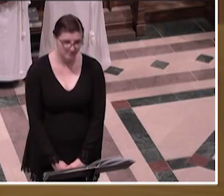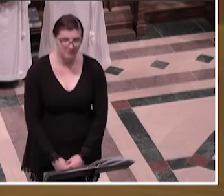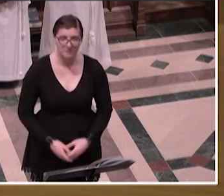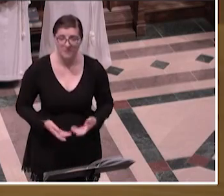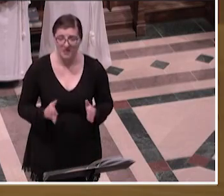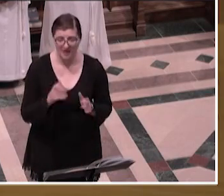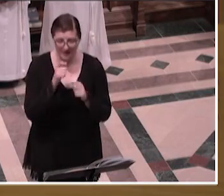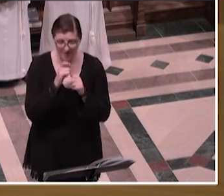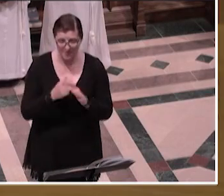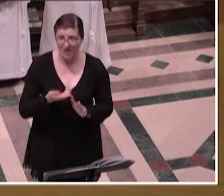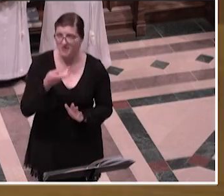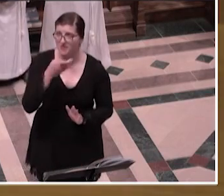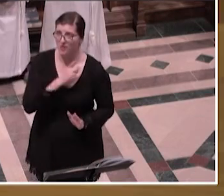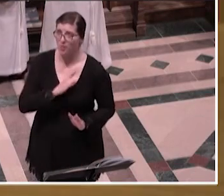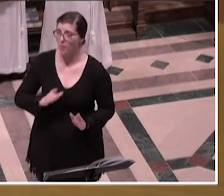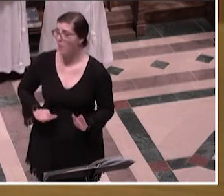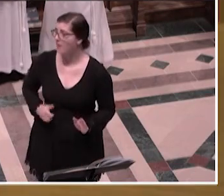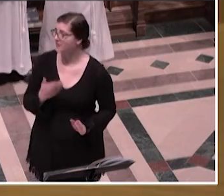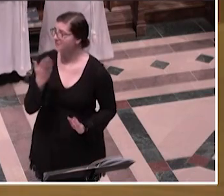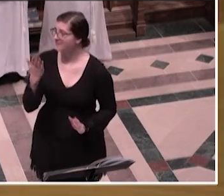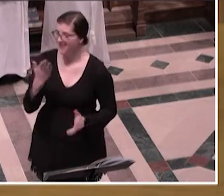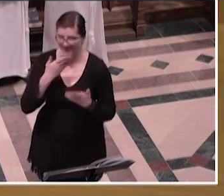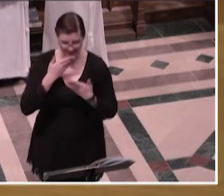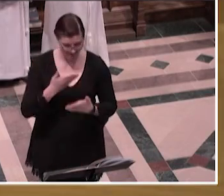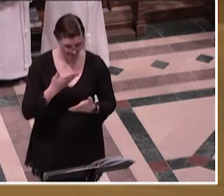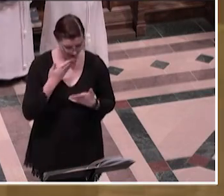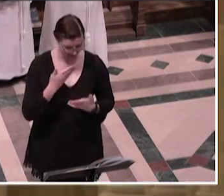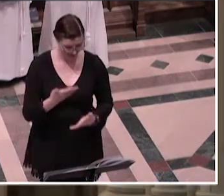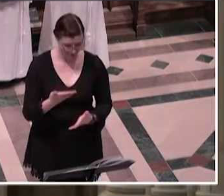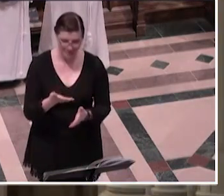Let us bless the Lord. Thanks be to God.